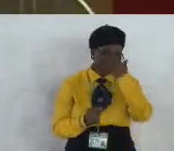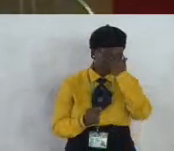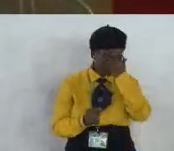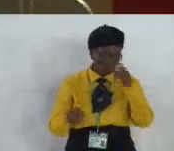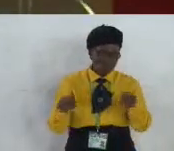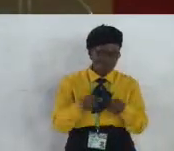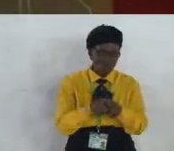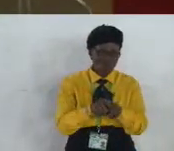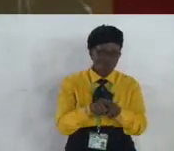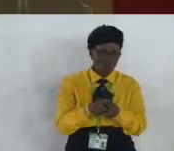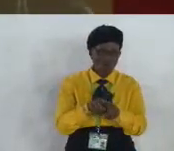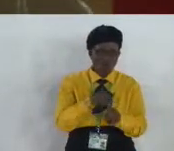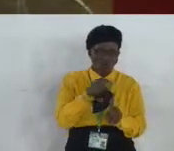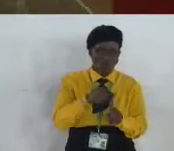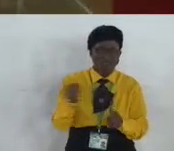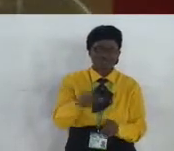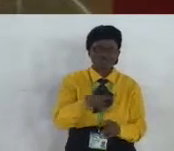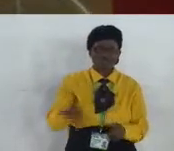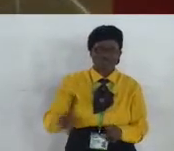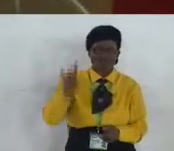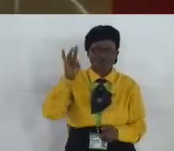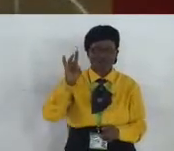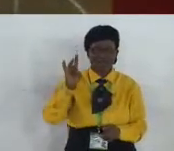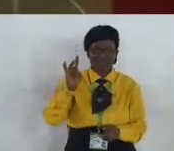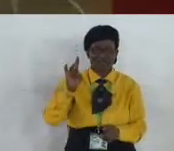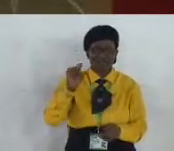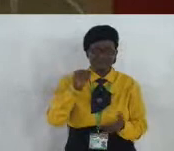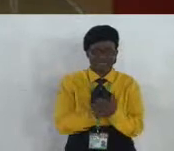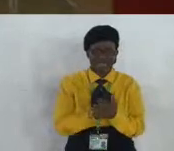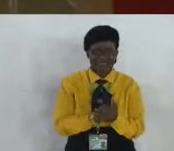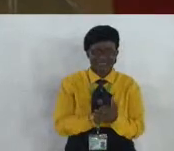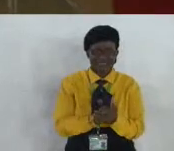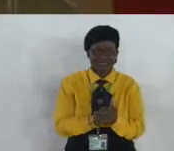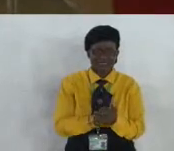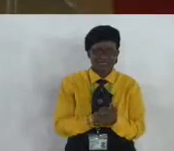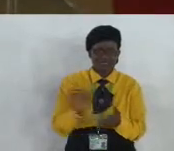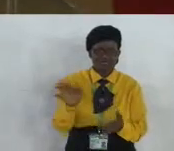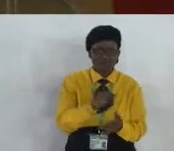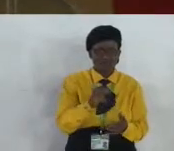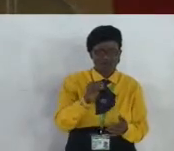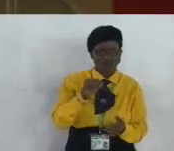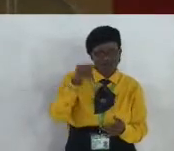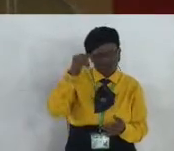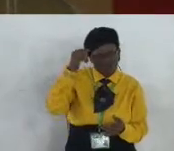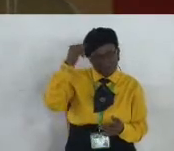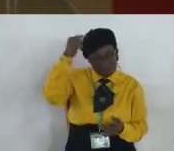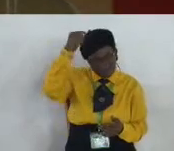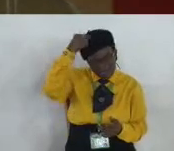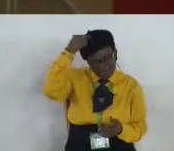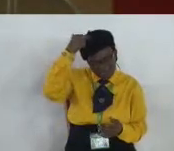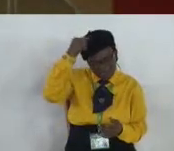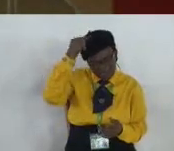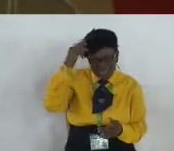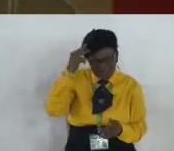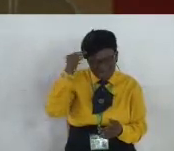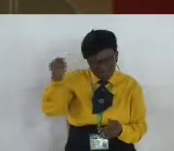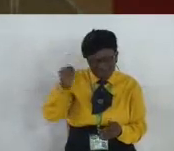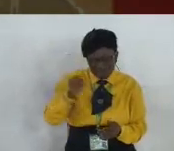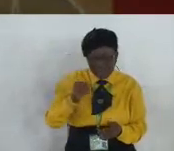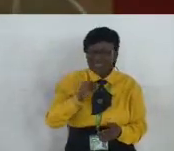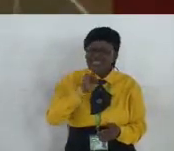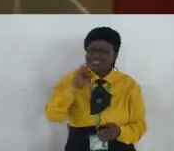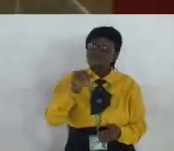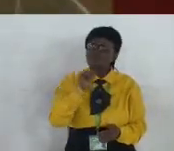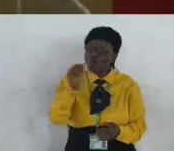So when you discover that your memory is not doing as well as it should